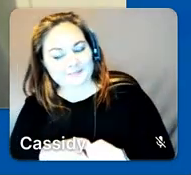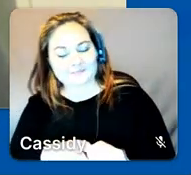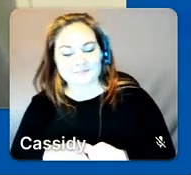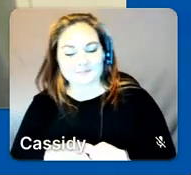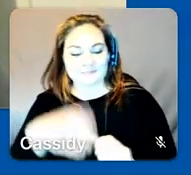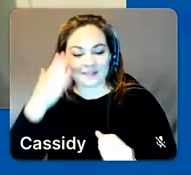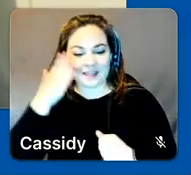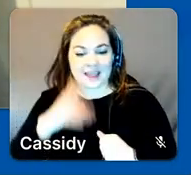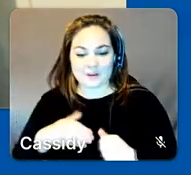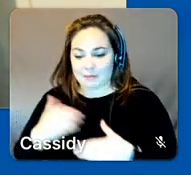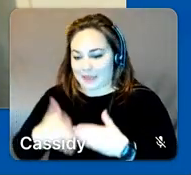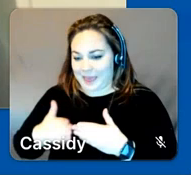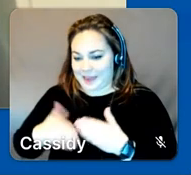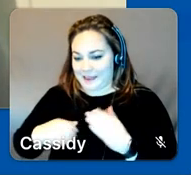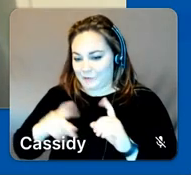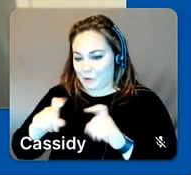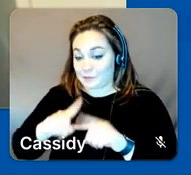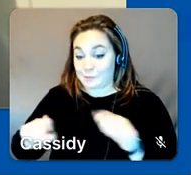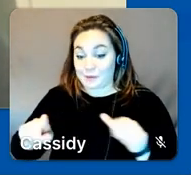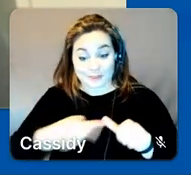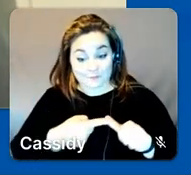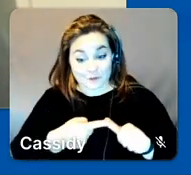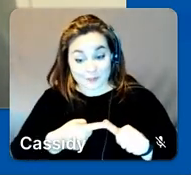little question at the end of them. But the first is,